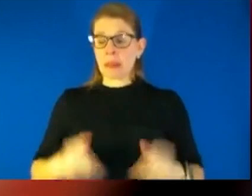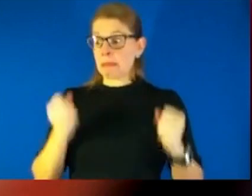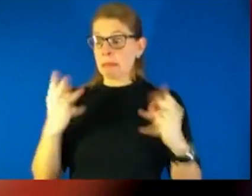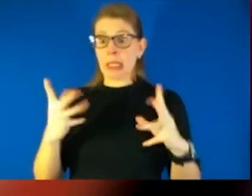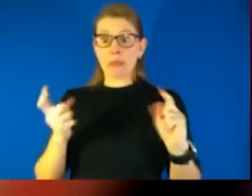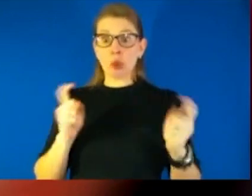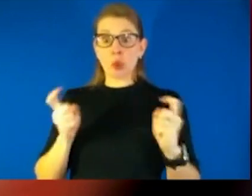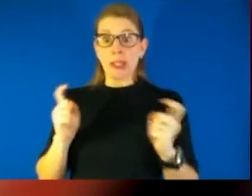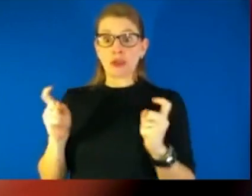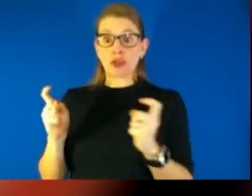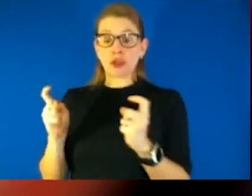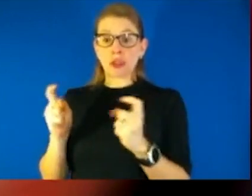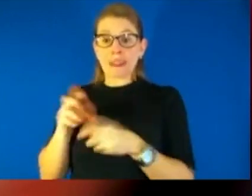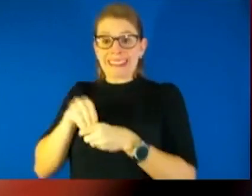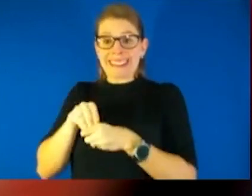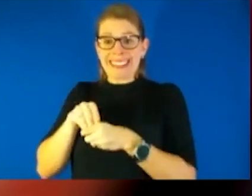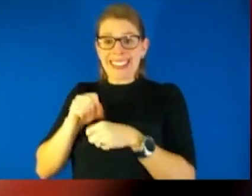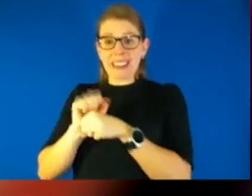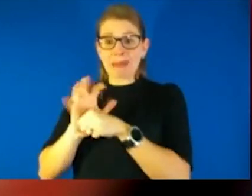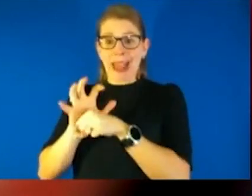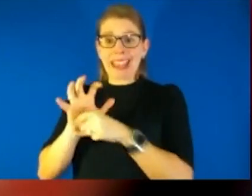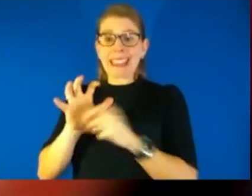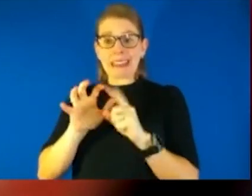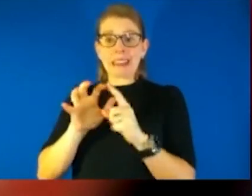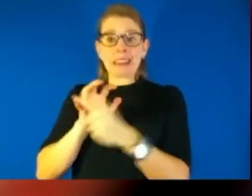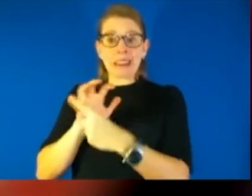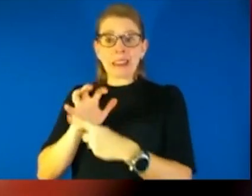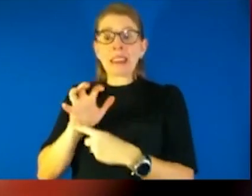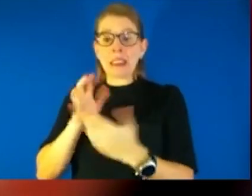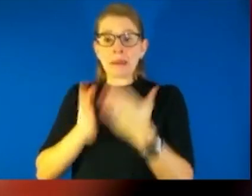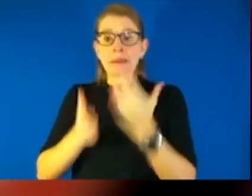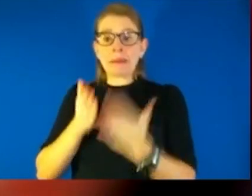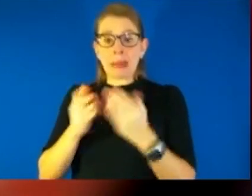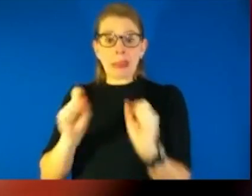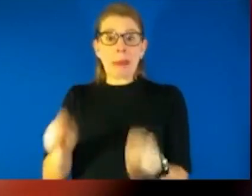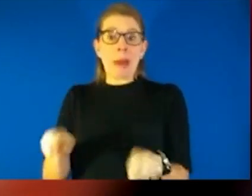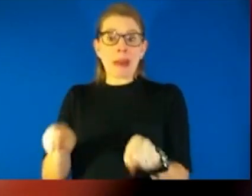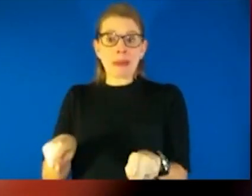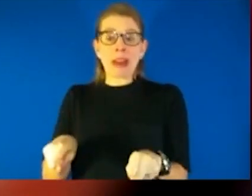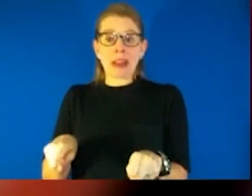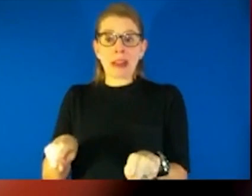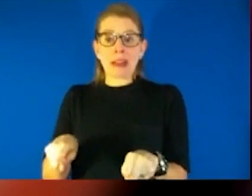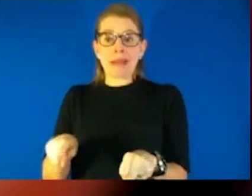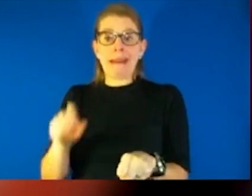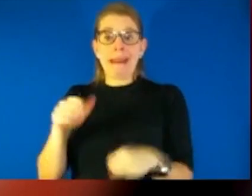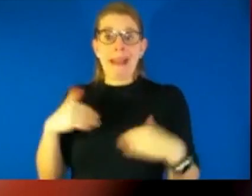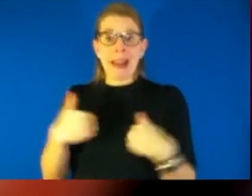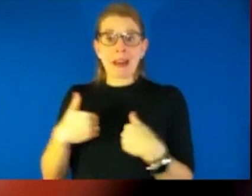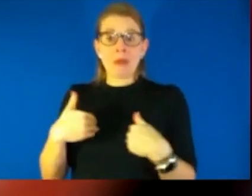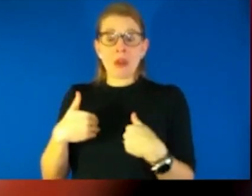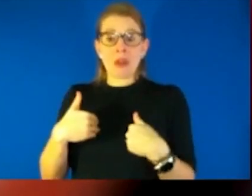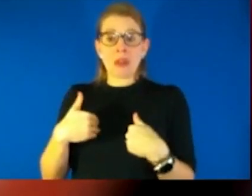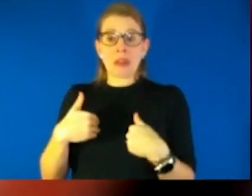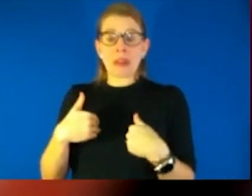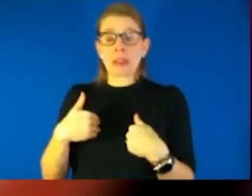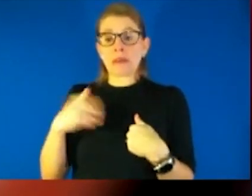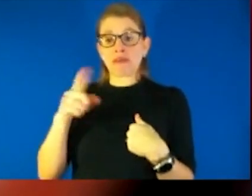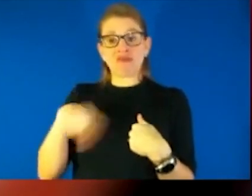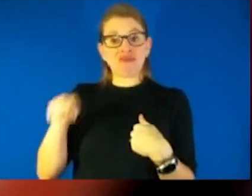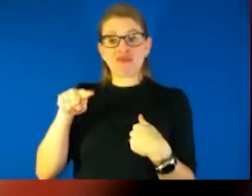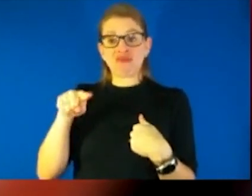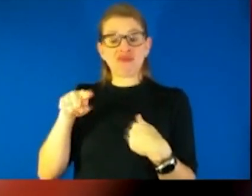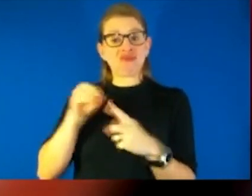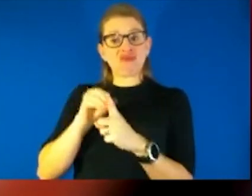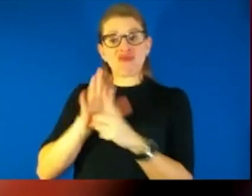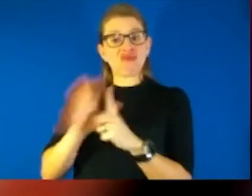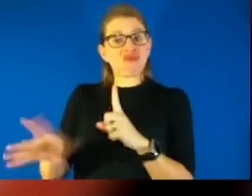mutations in this spike protein, there might be a possibility that animals which were not susceptible to the